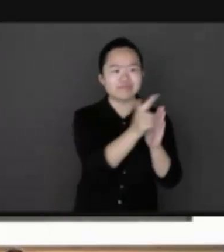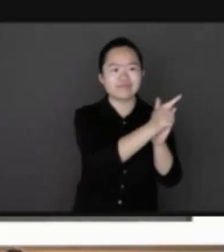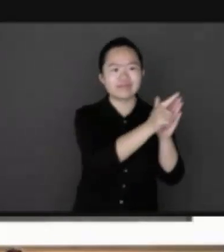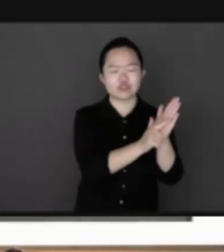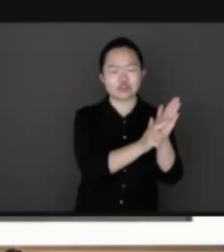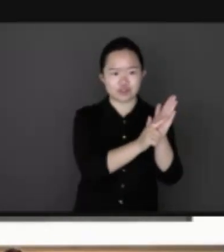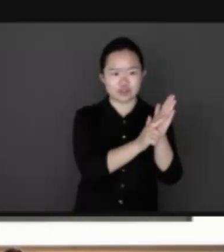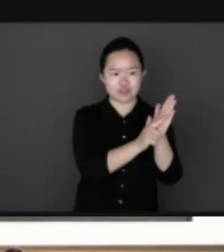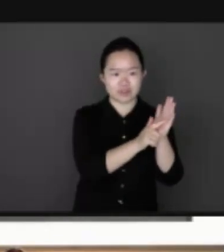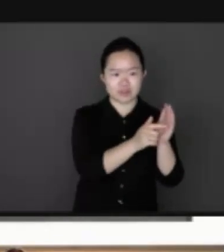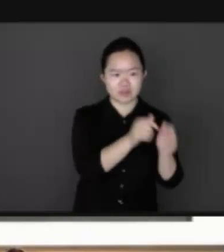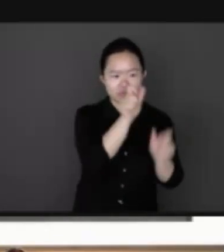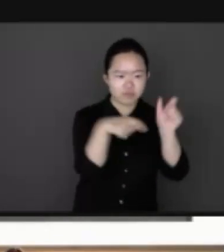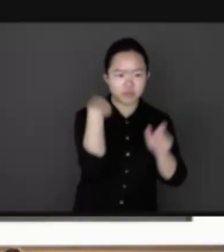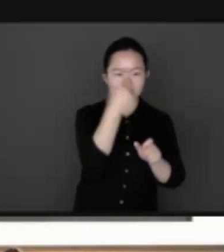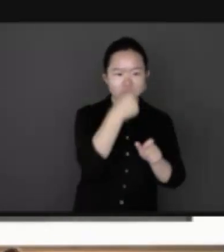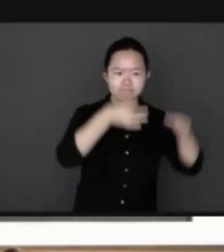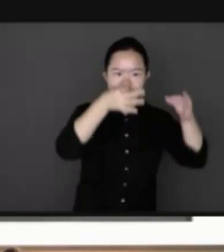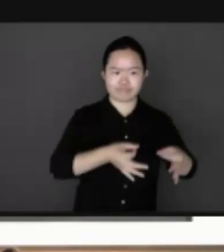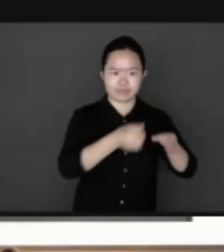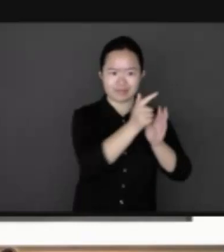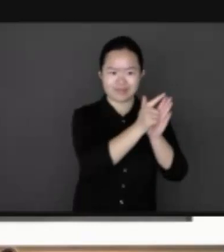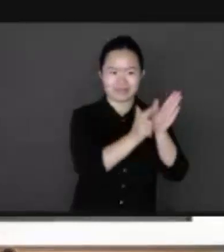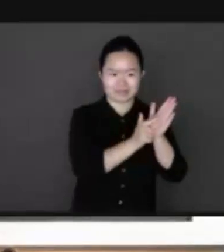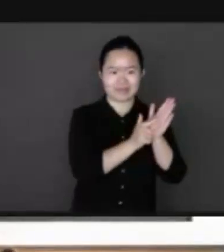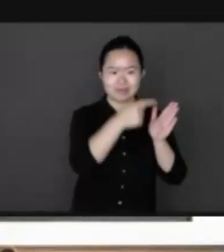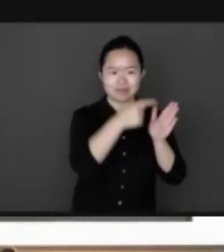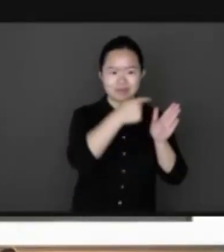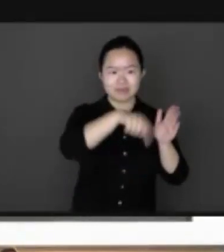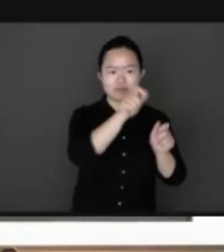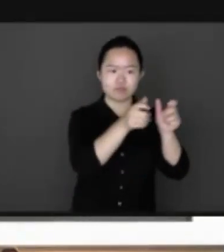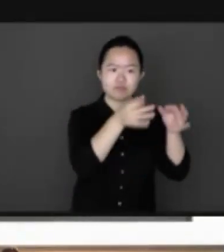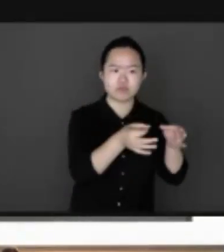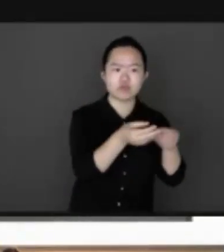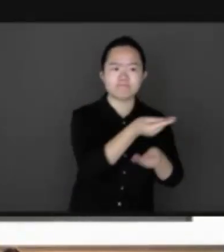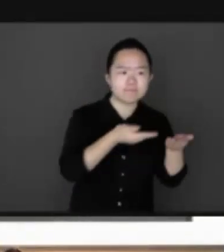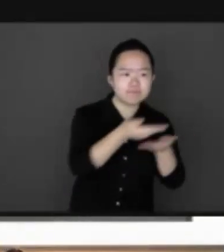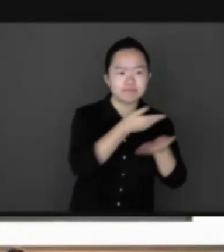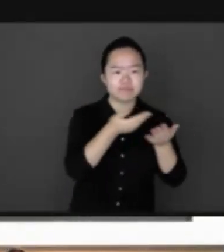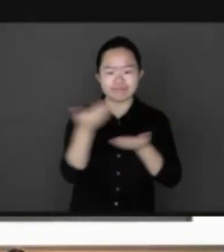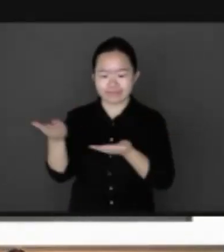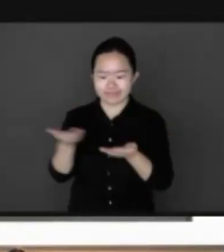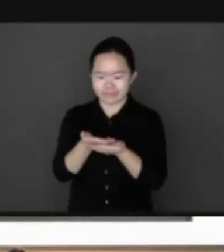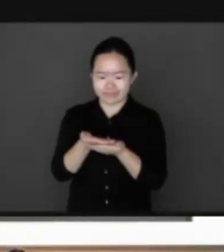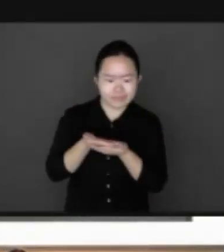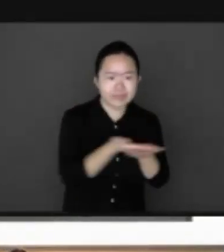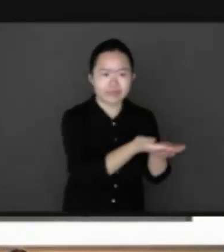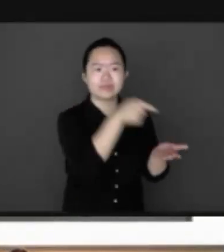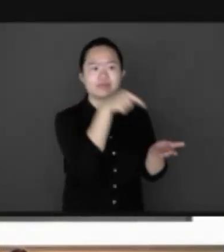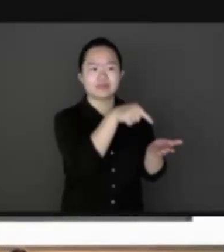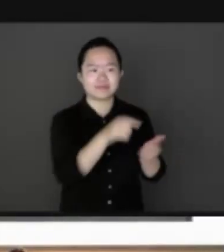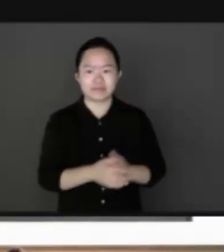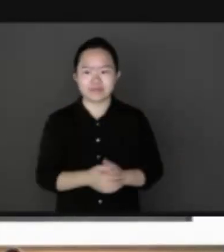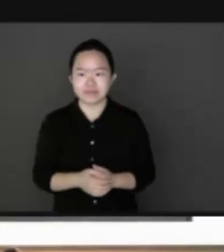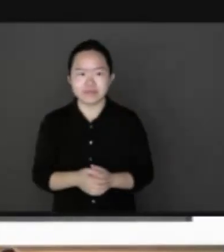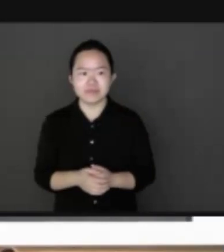talk about earlier today. So this is a real problem. And in order to try to bridge this, IAAP has created a